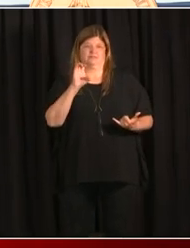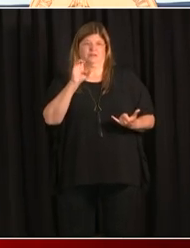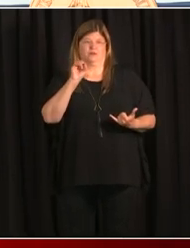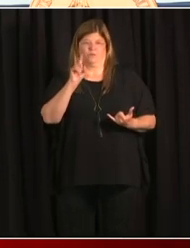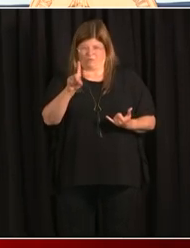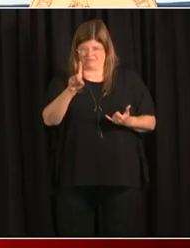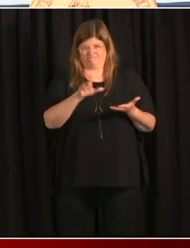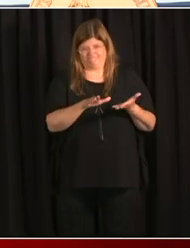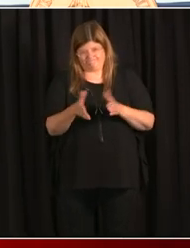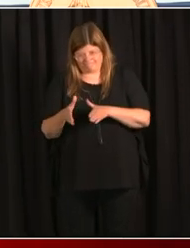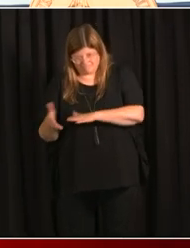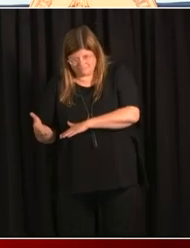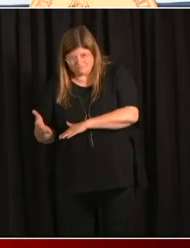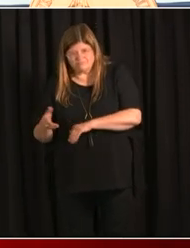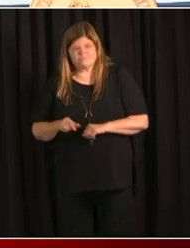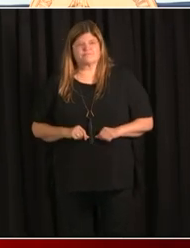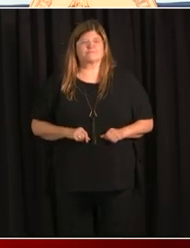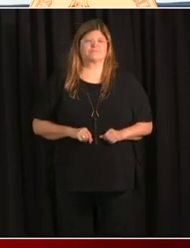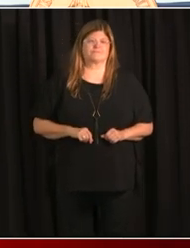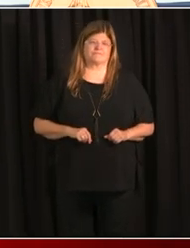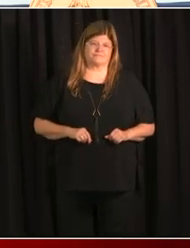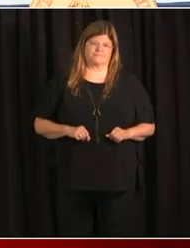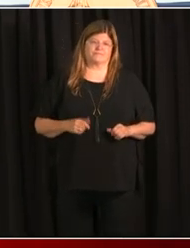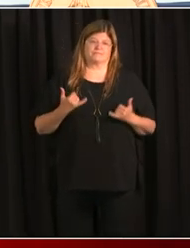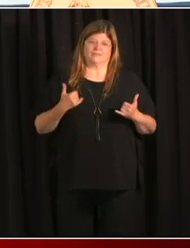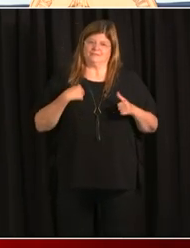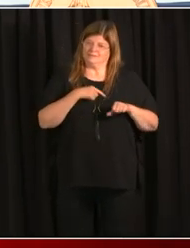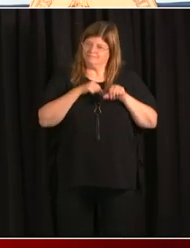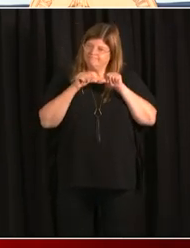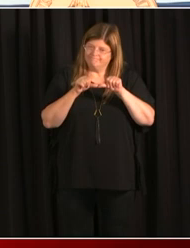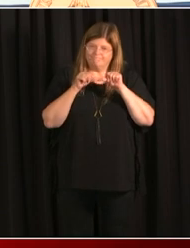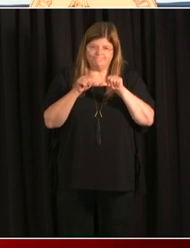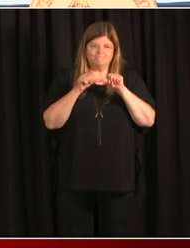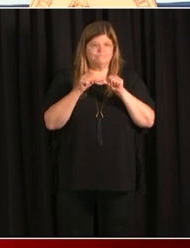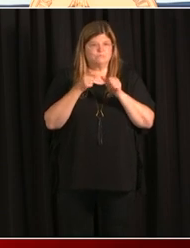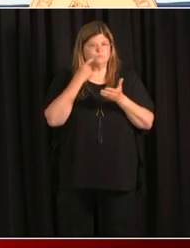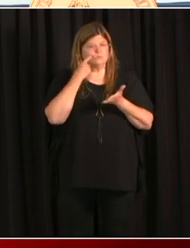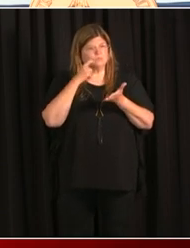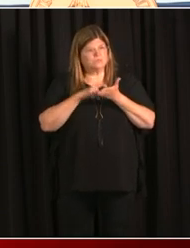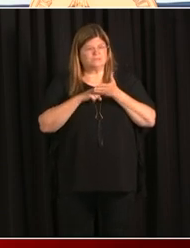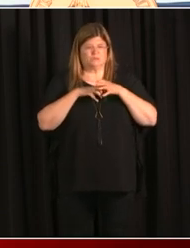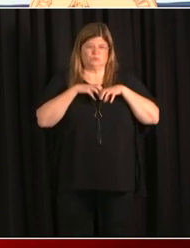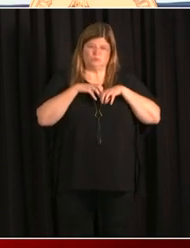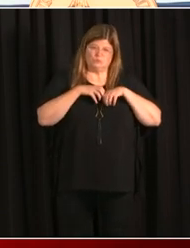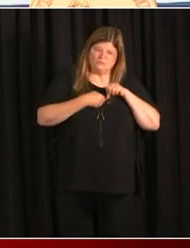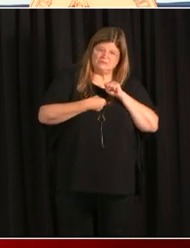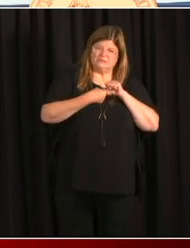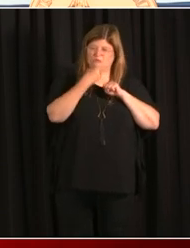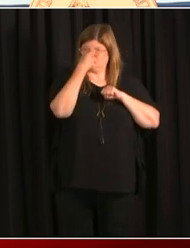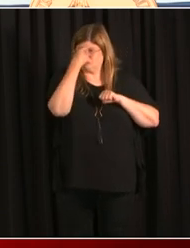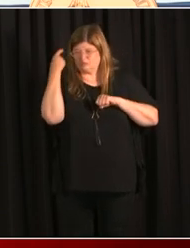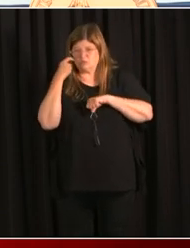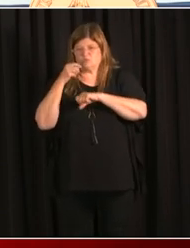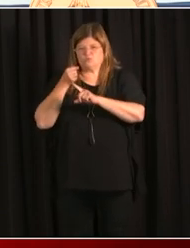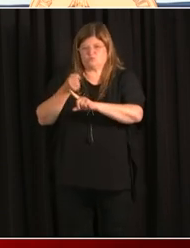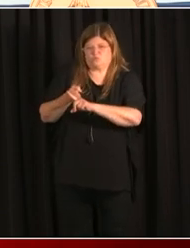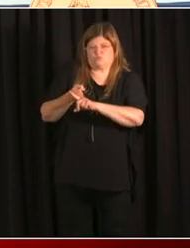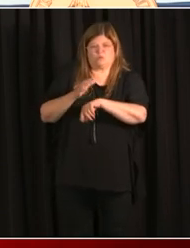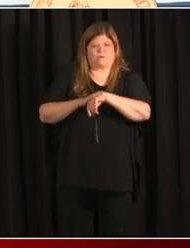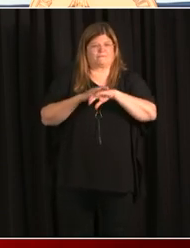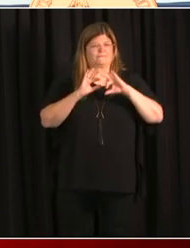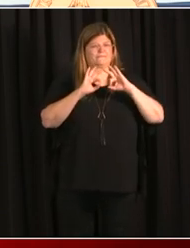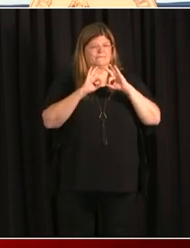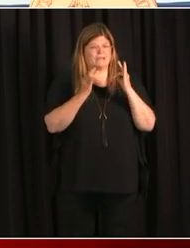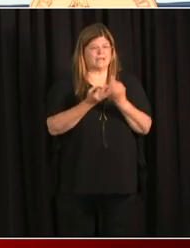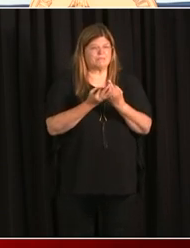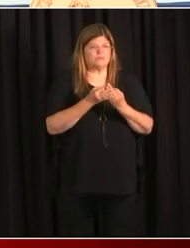DC residents. We continue to recognize the grief and trauma that this virus is inflicting. And as